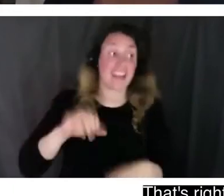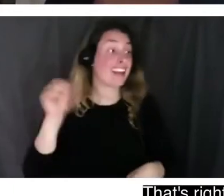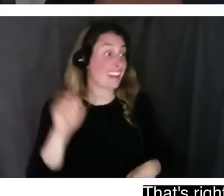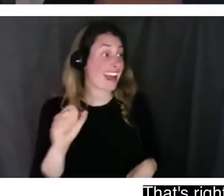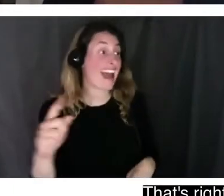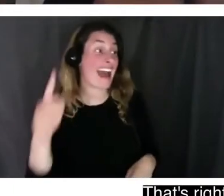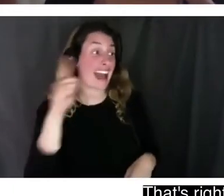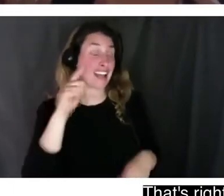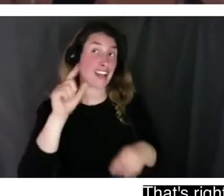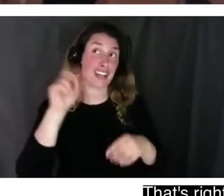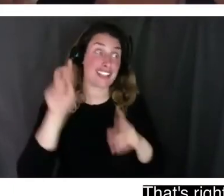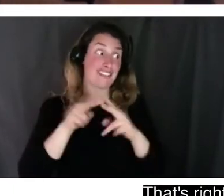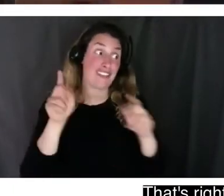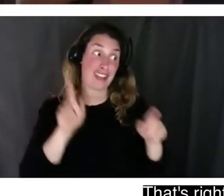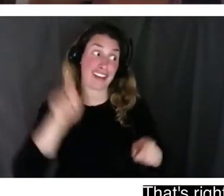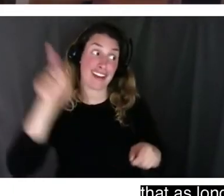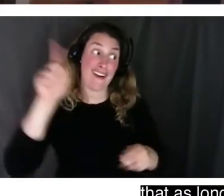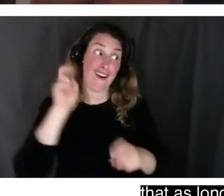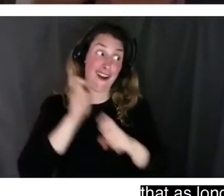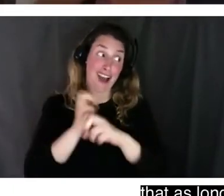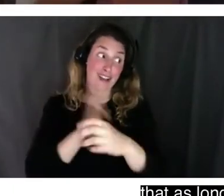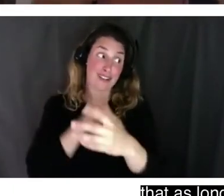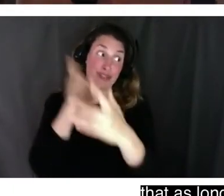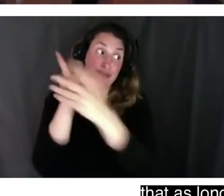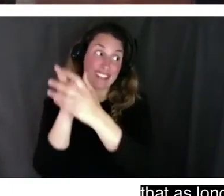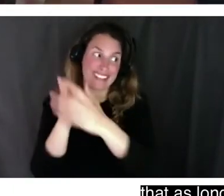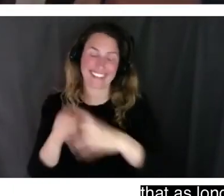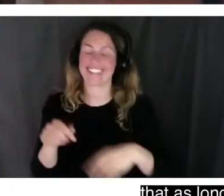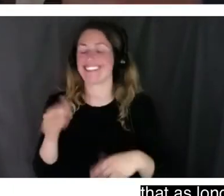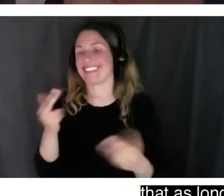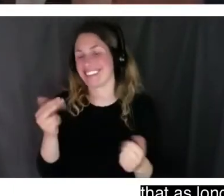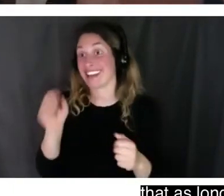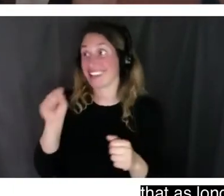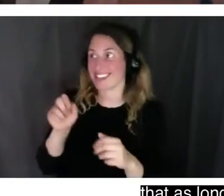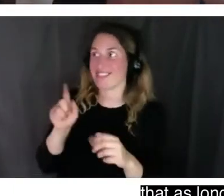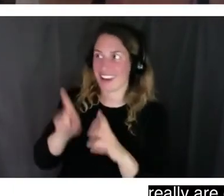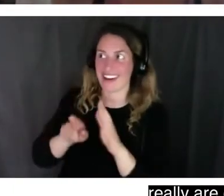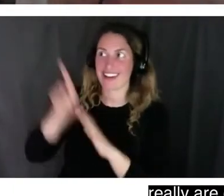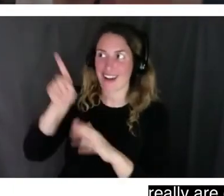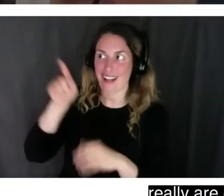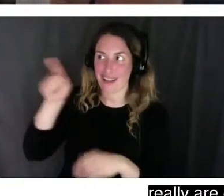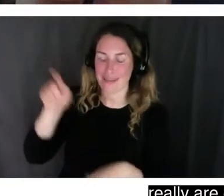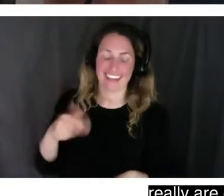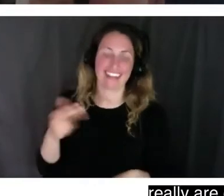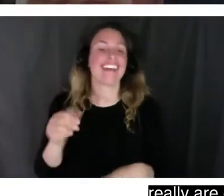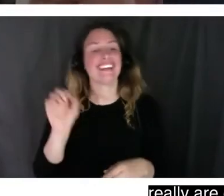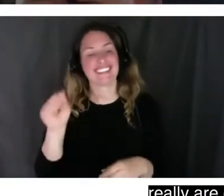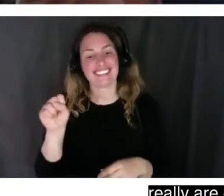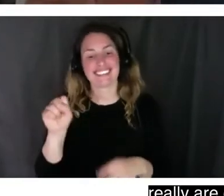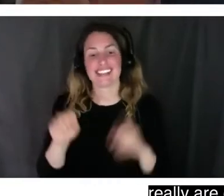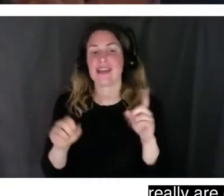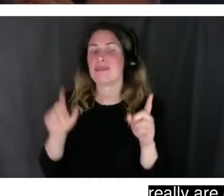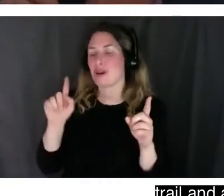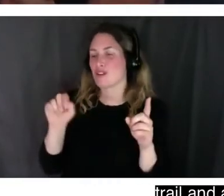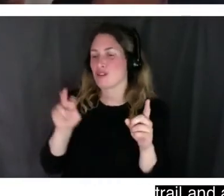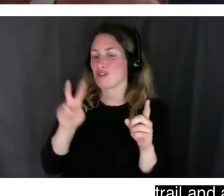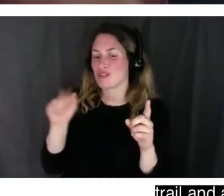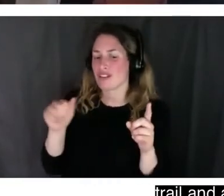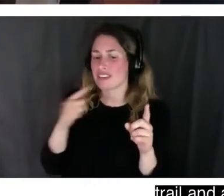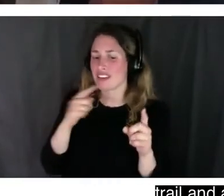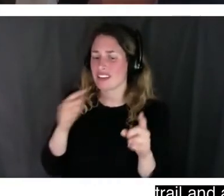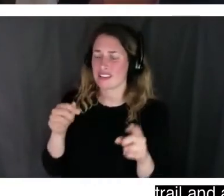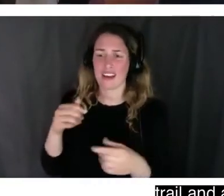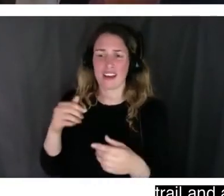That's right. Well, more importantly, I think that as long as there's people like you who really are continuing not just to blaze the trail